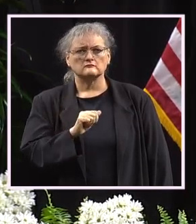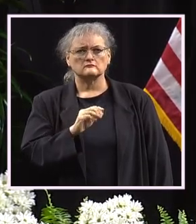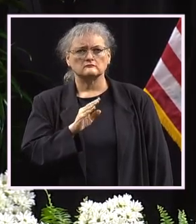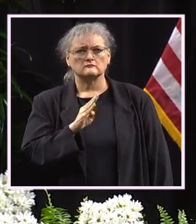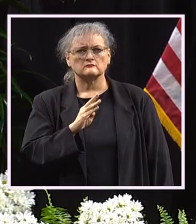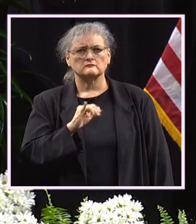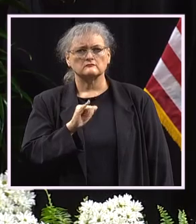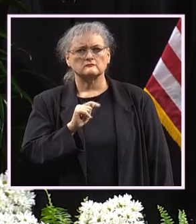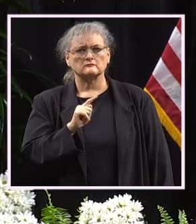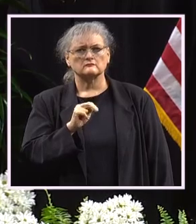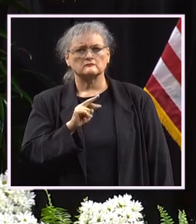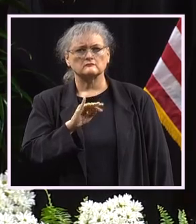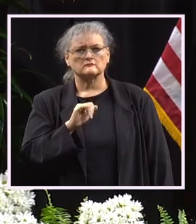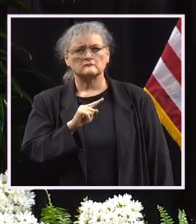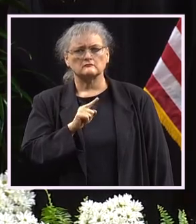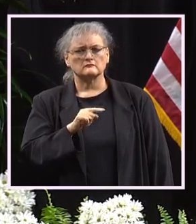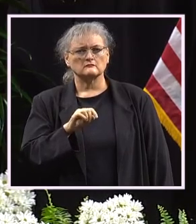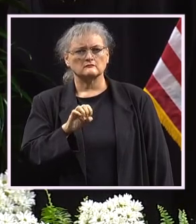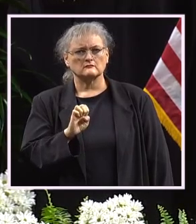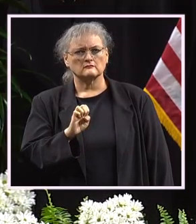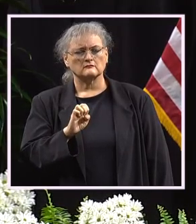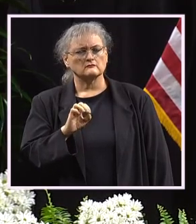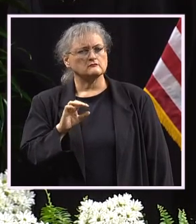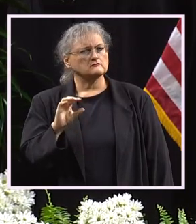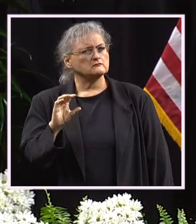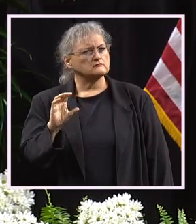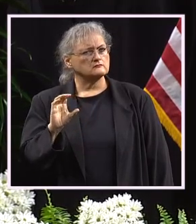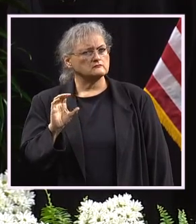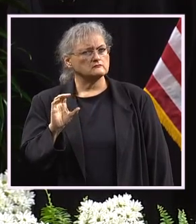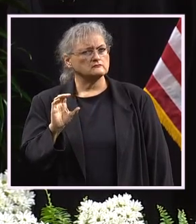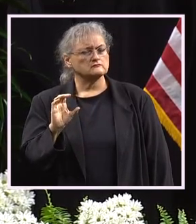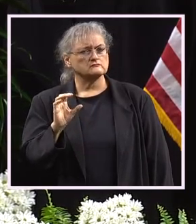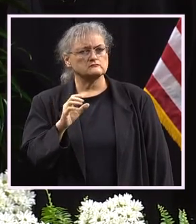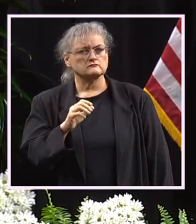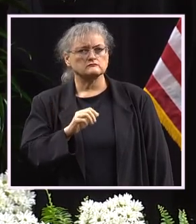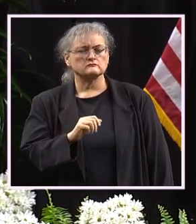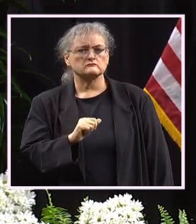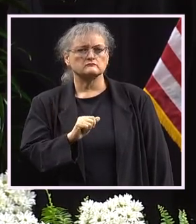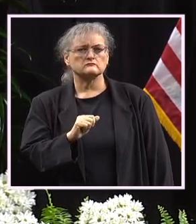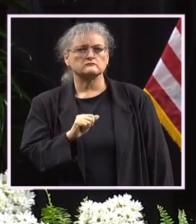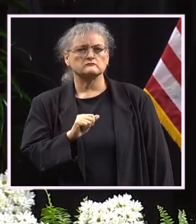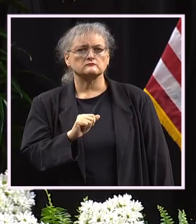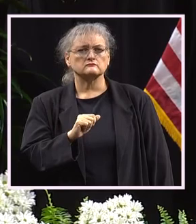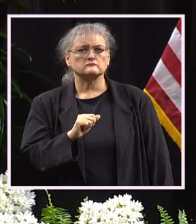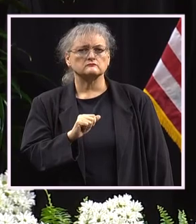Beatriz Andrea Kuglin, Master of Science.